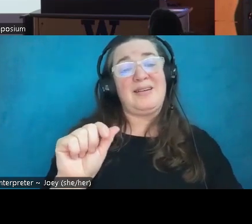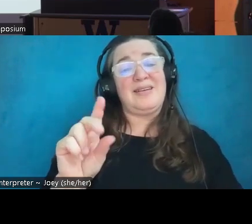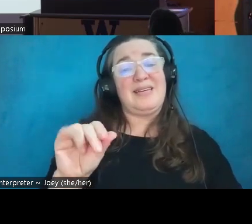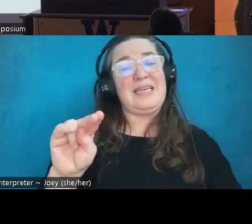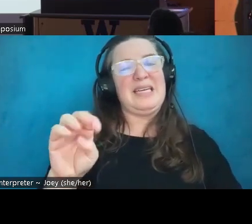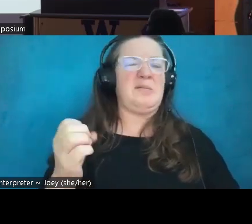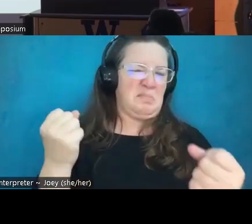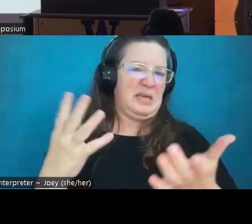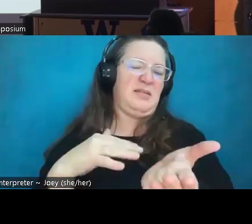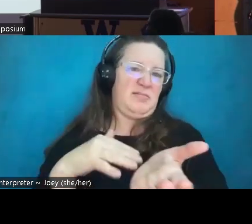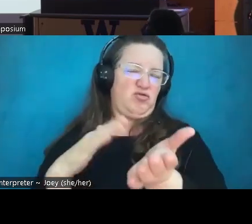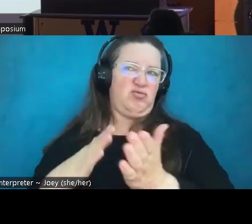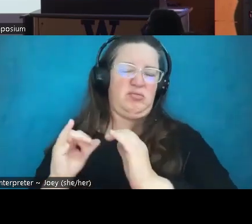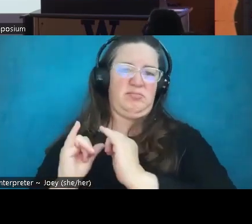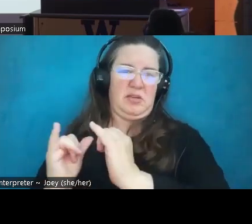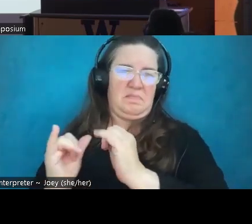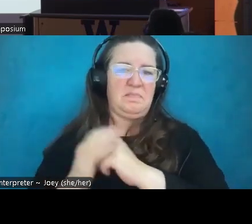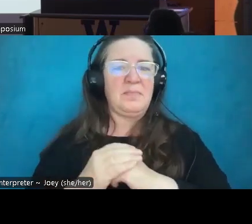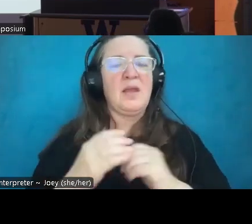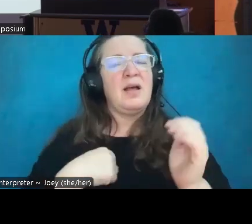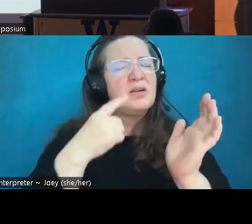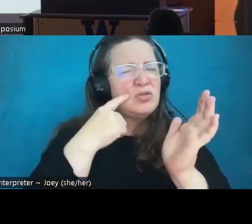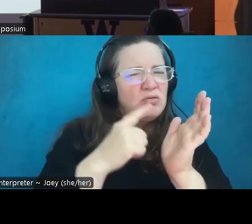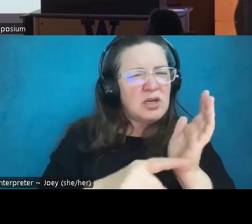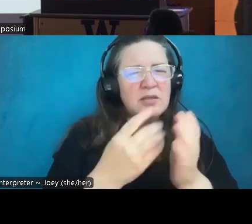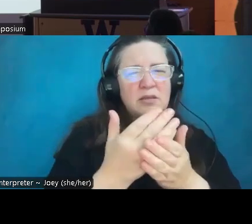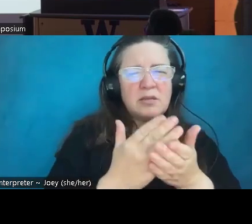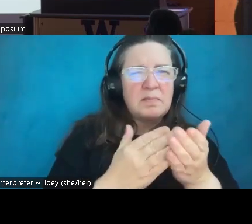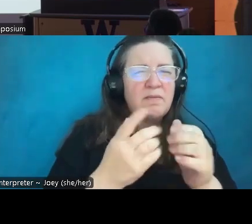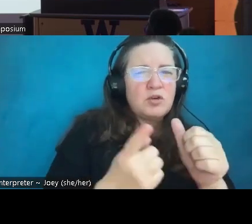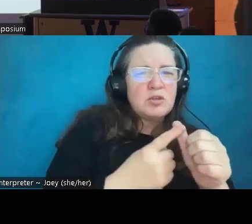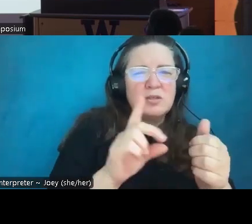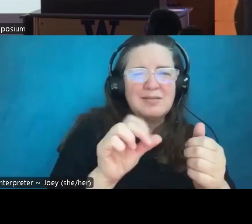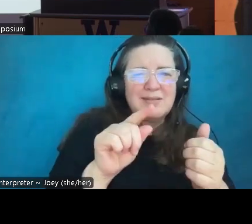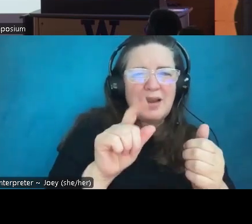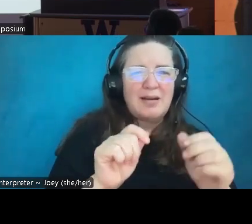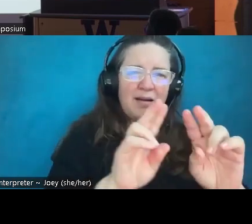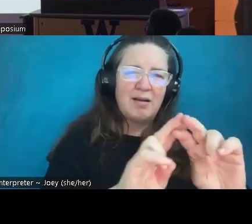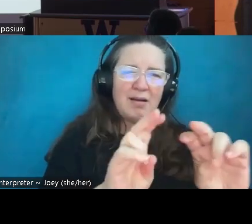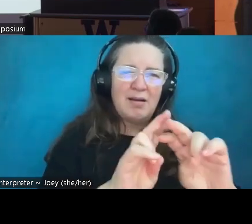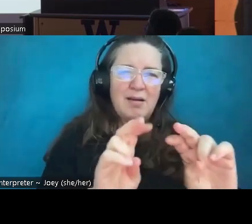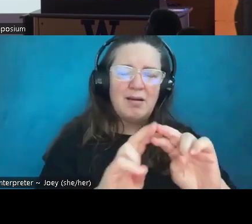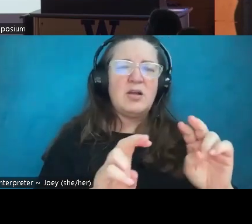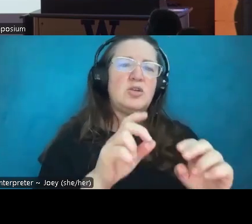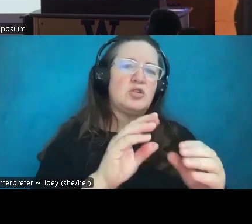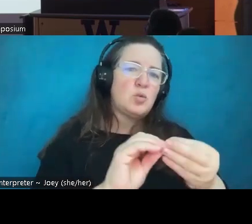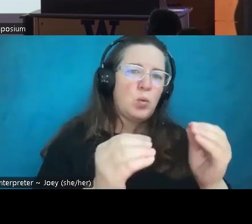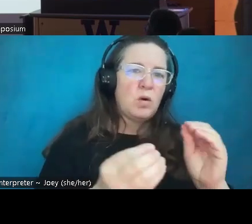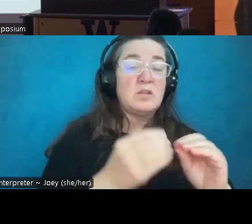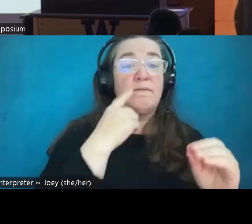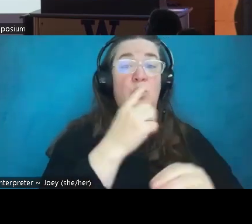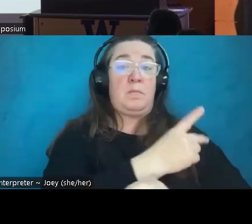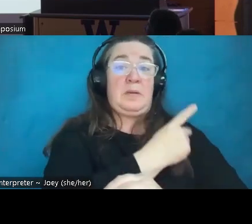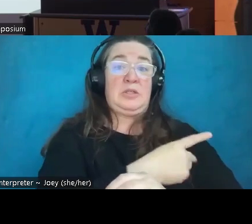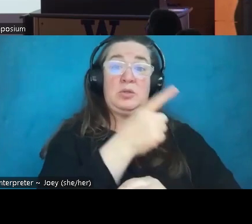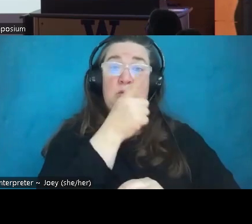year, just the PROMIS scores from patients who'd been treated with amantadine versus those who hadn't. And you can see there was